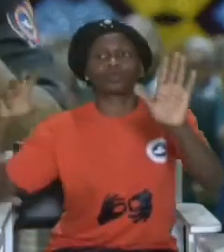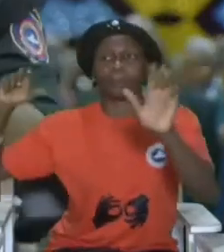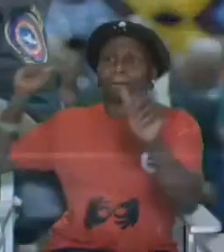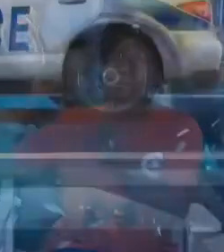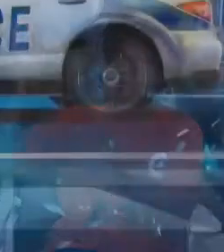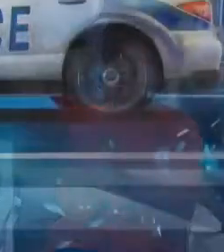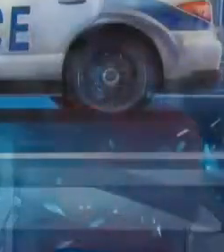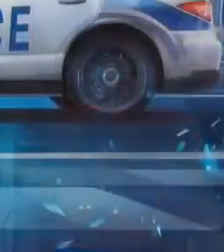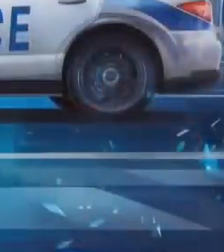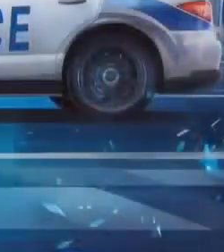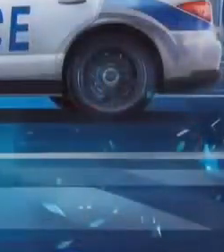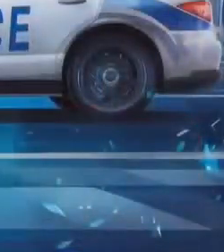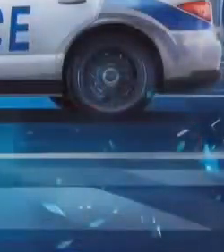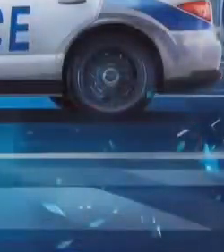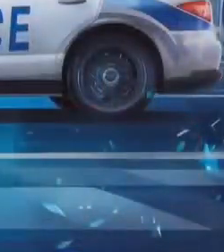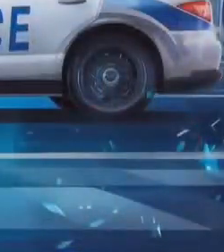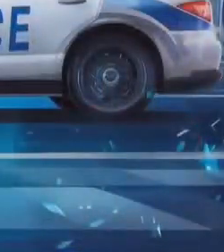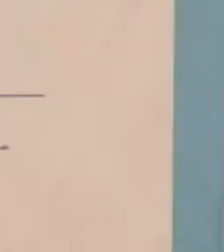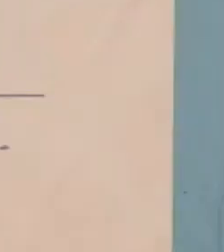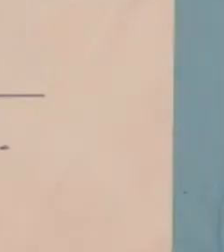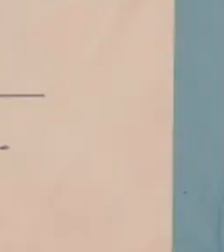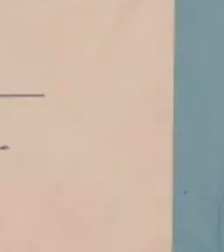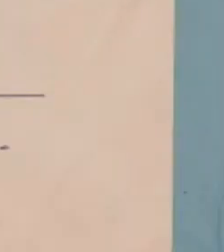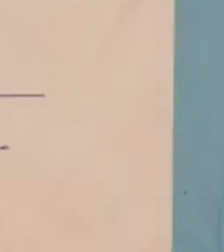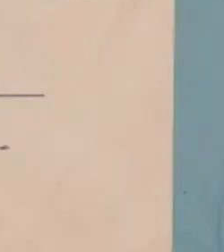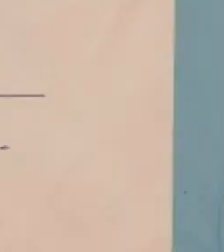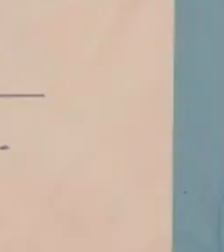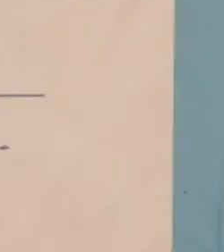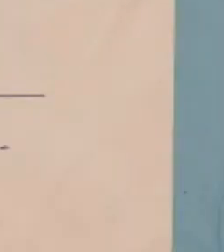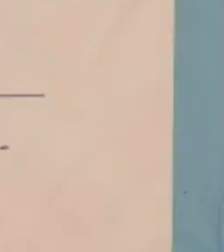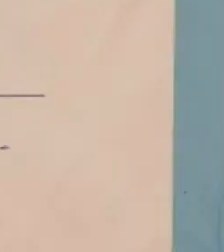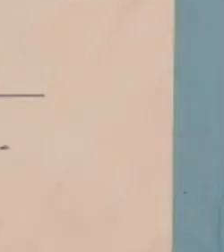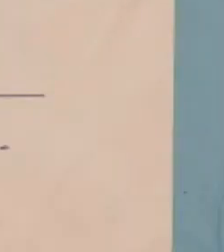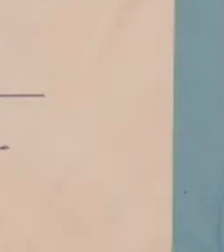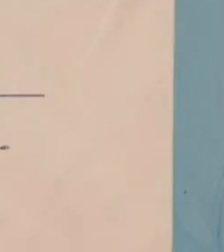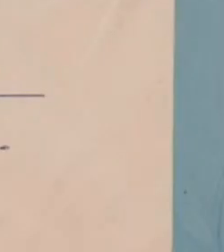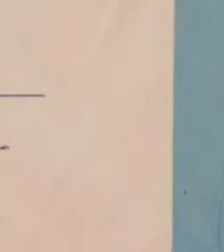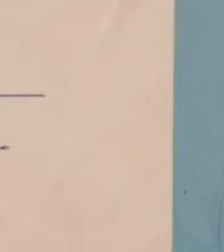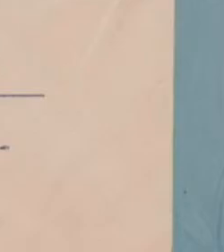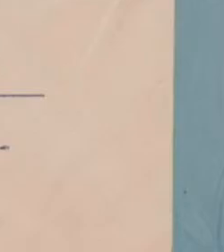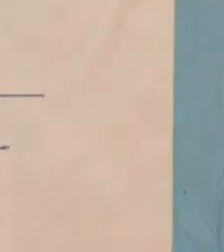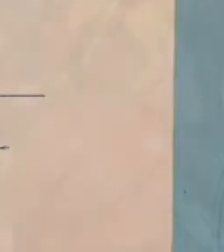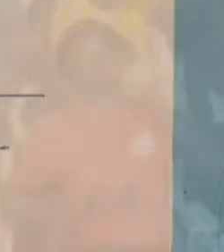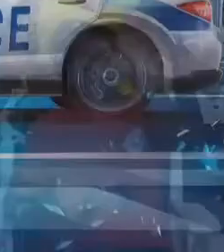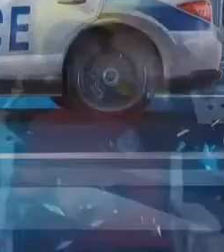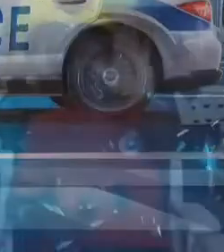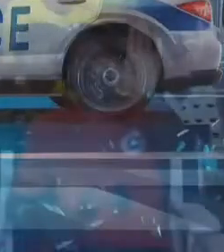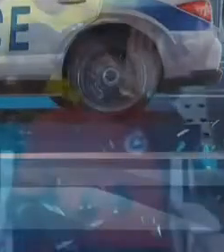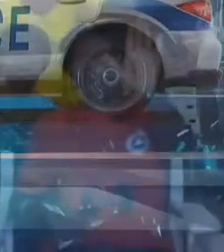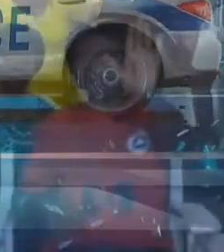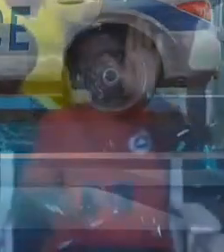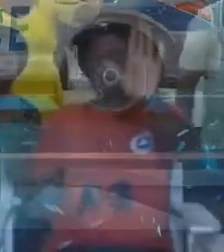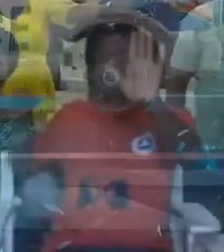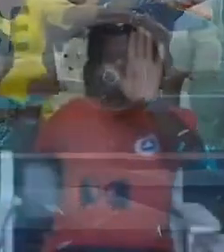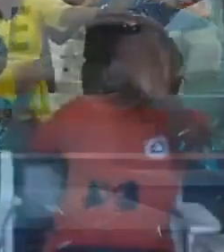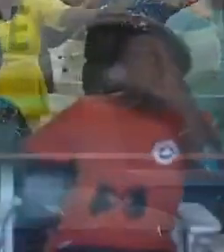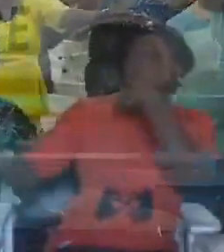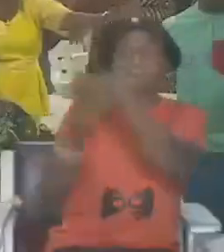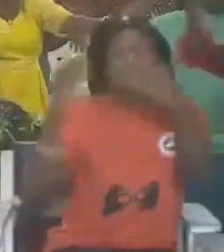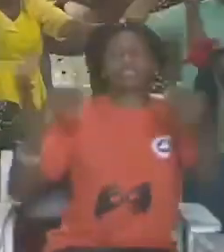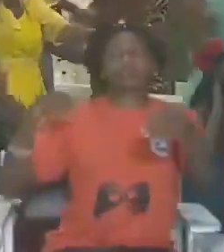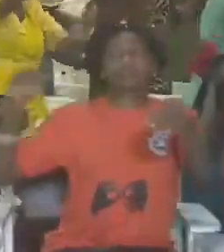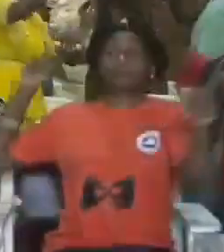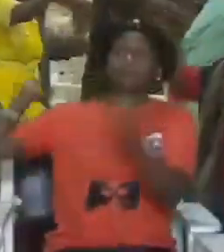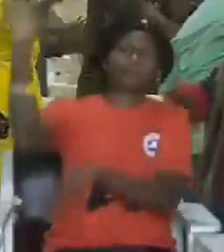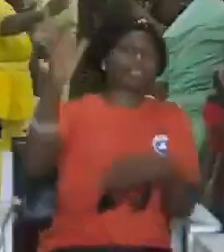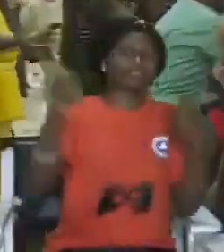back to sender. When the enemy sends the arrow of poverty towards you, you will tell him, and